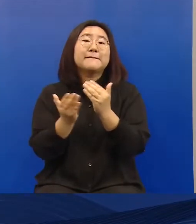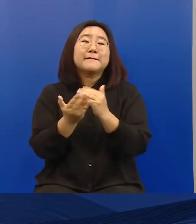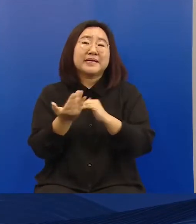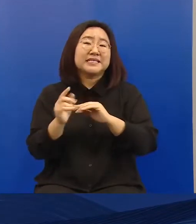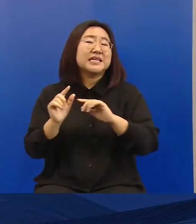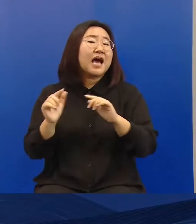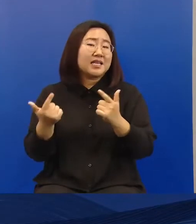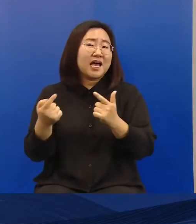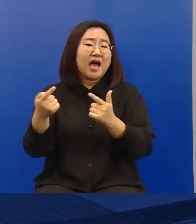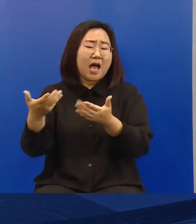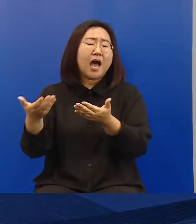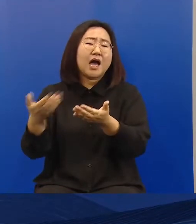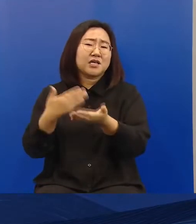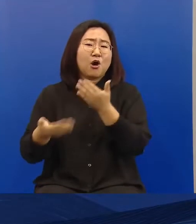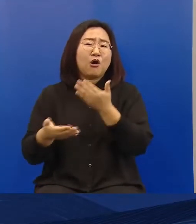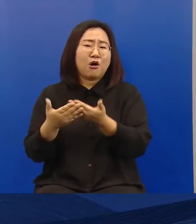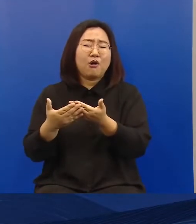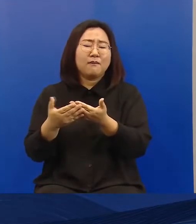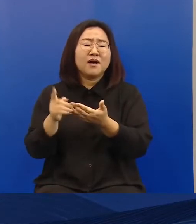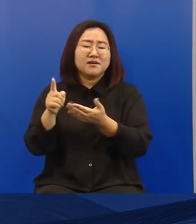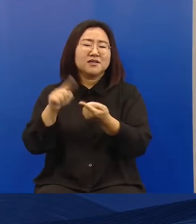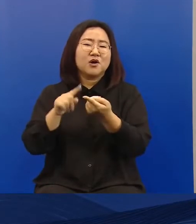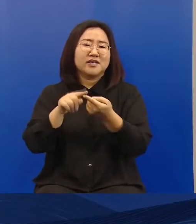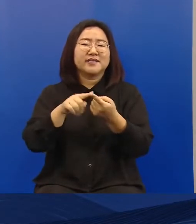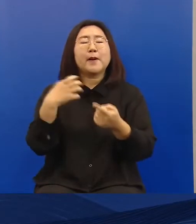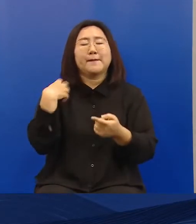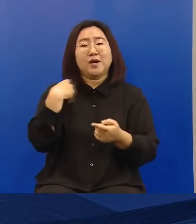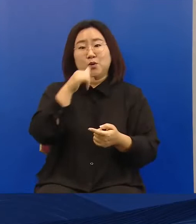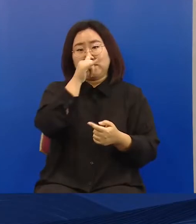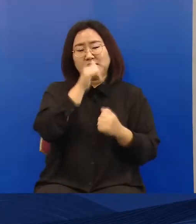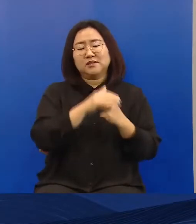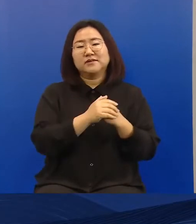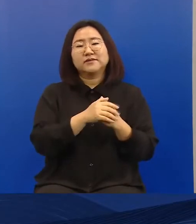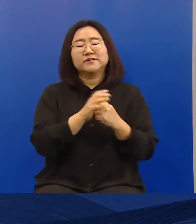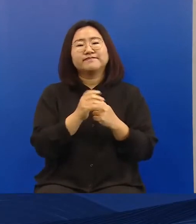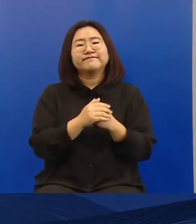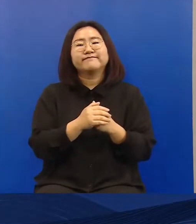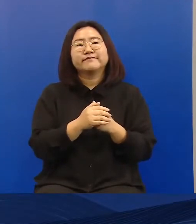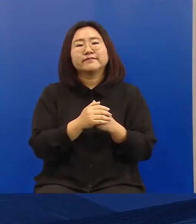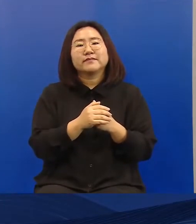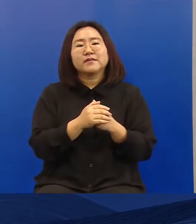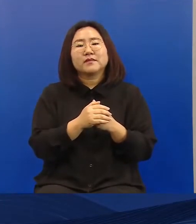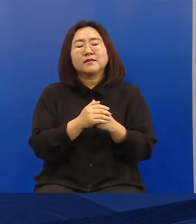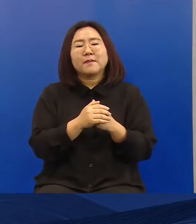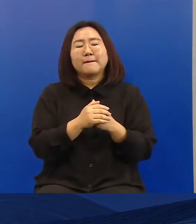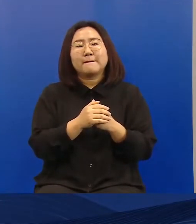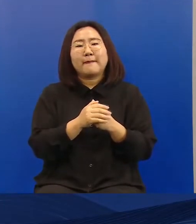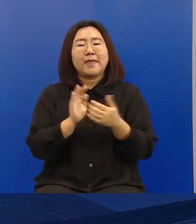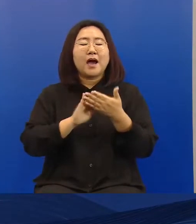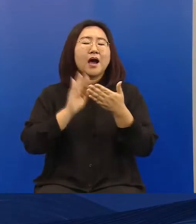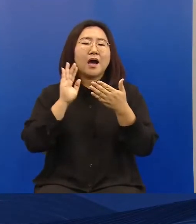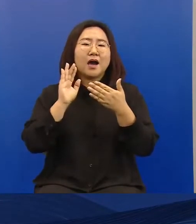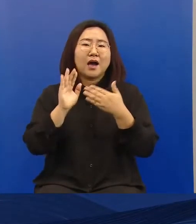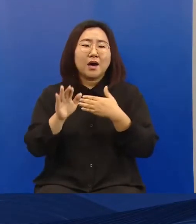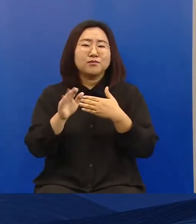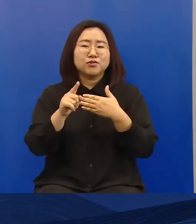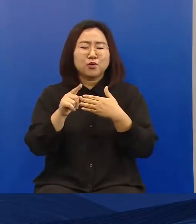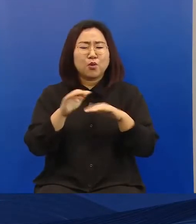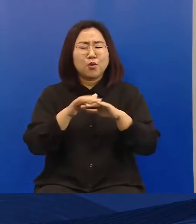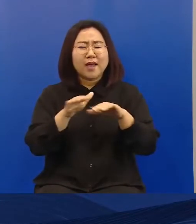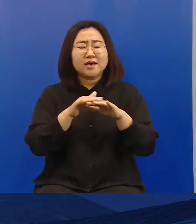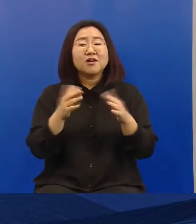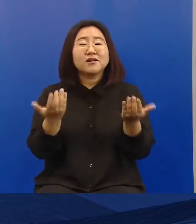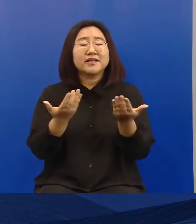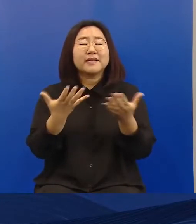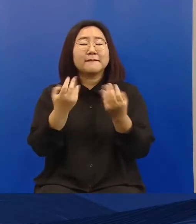that explains why I'm more interested in more vulnerable people, people who need